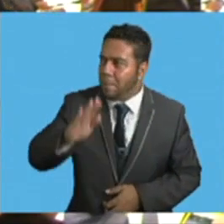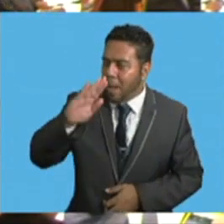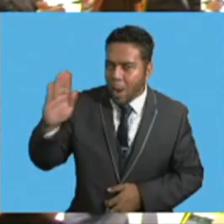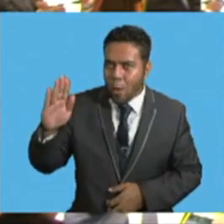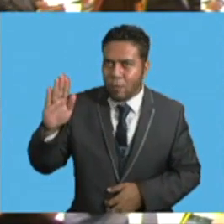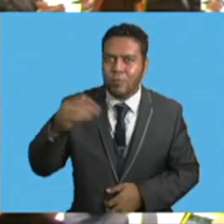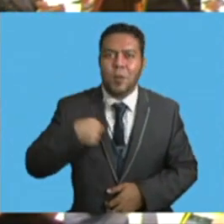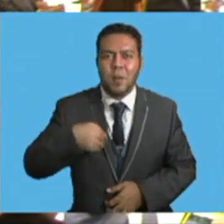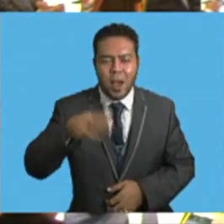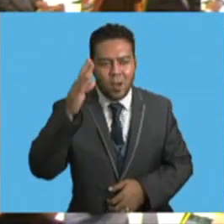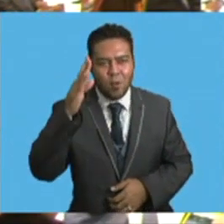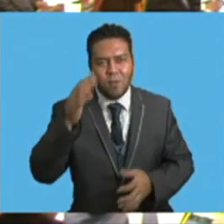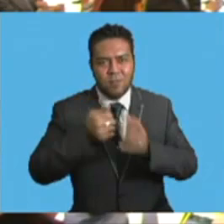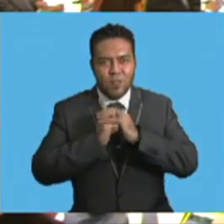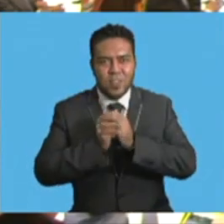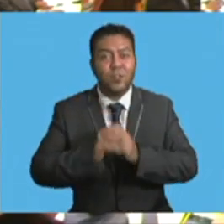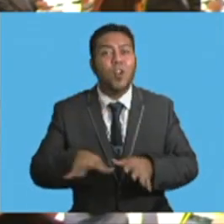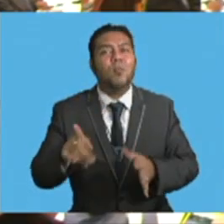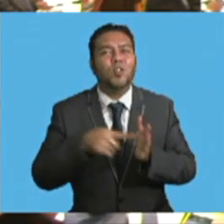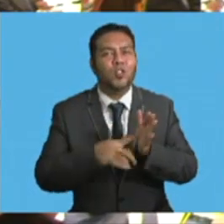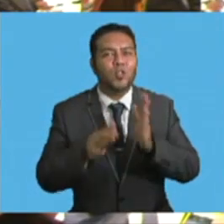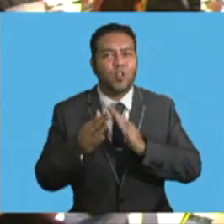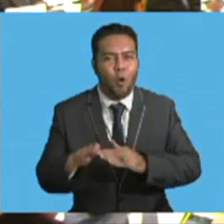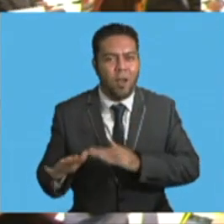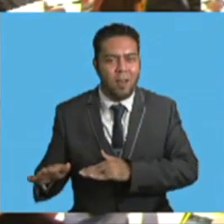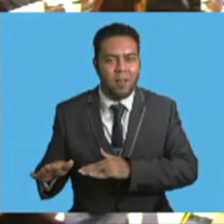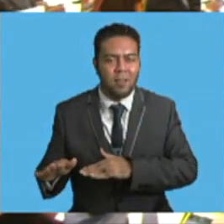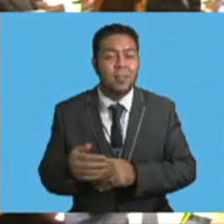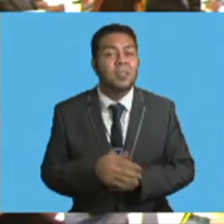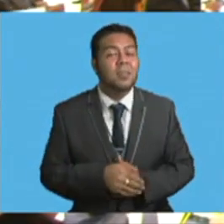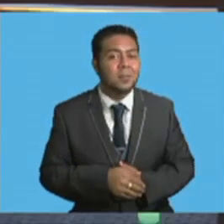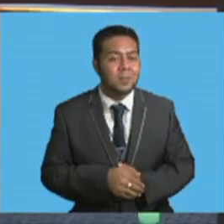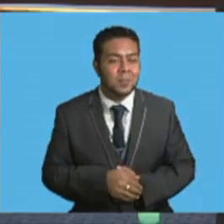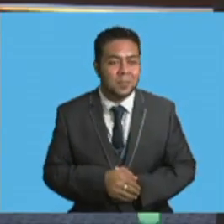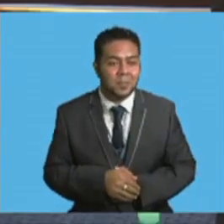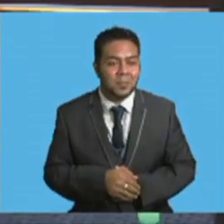colleagues from Tonga. Honourable Speaker,